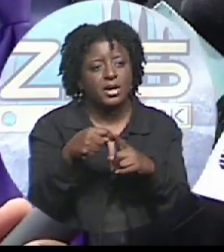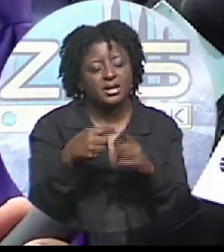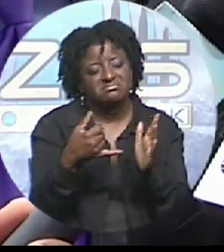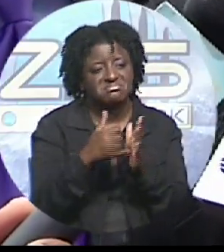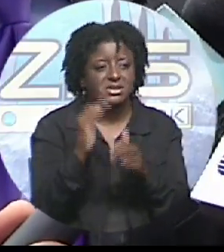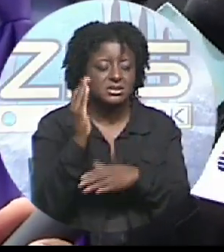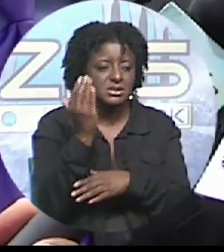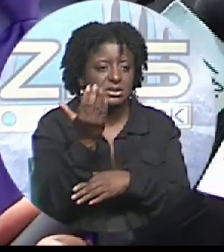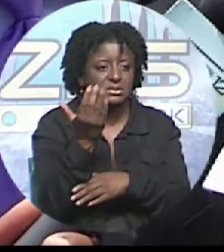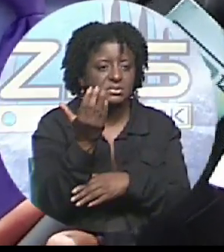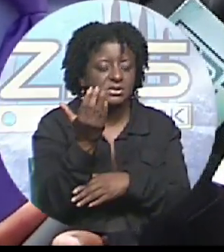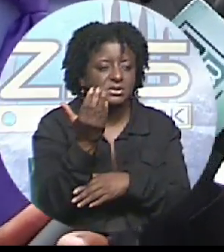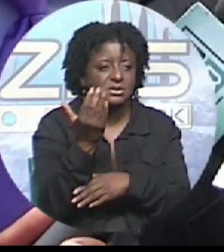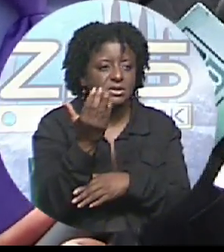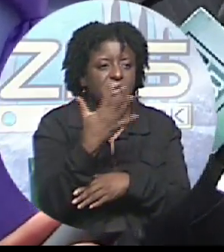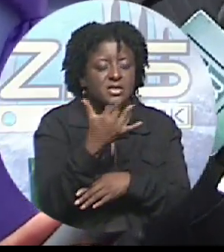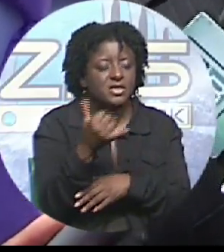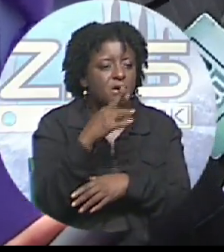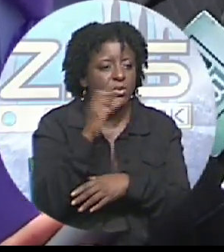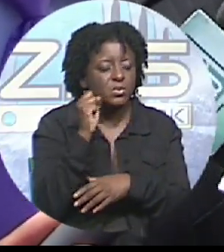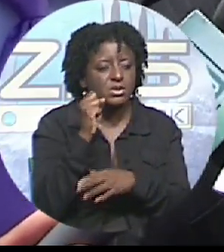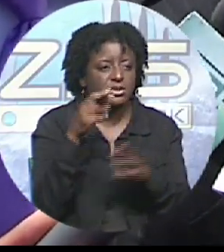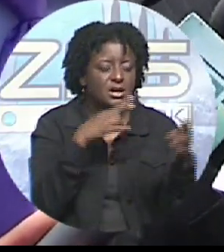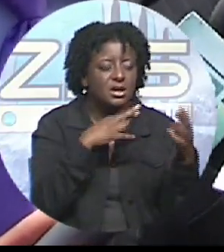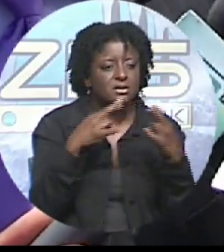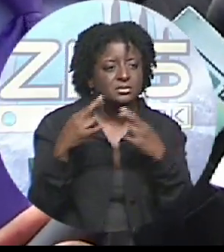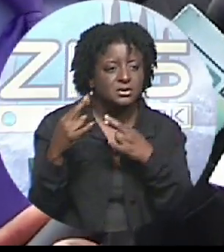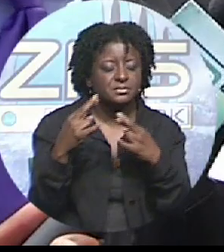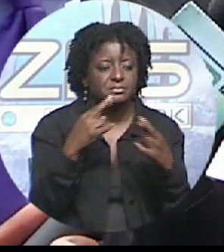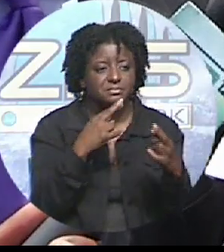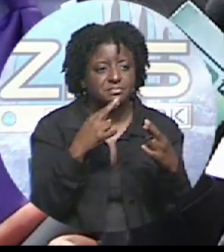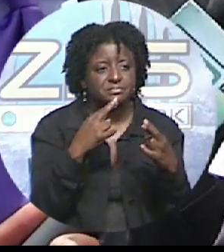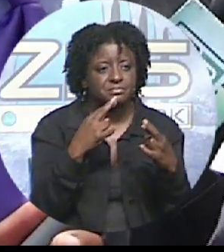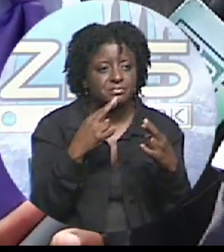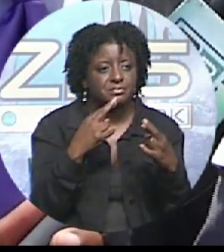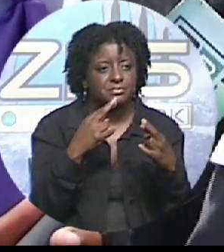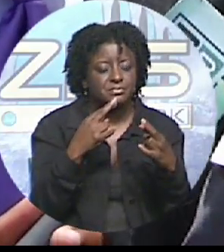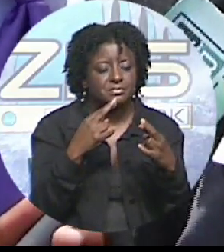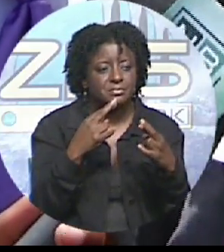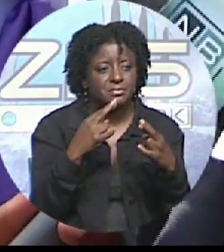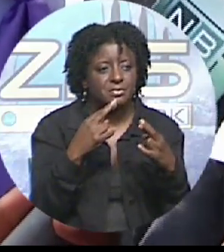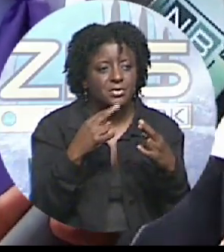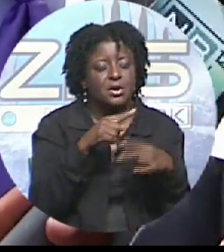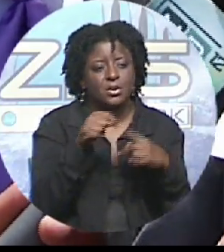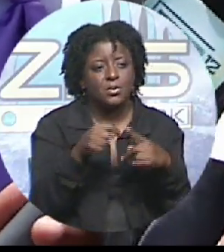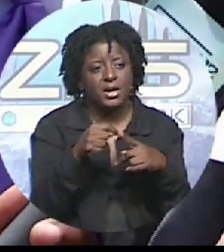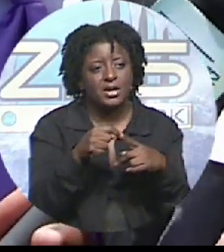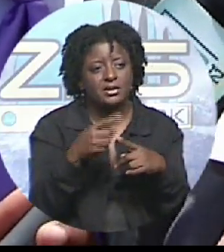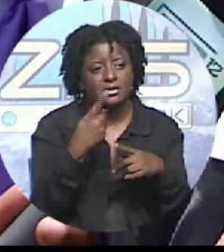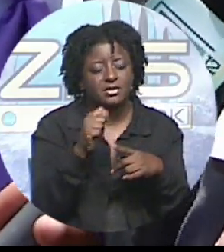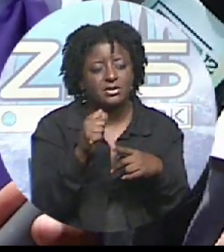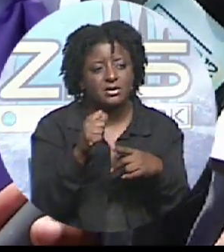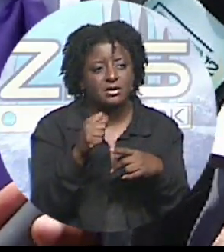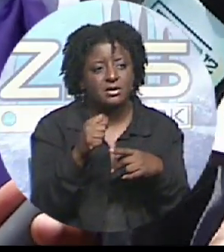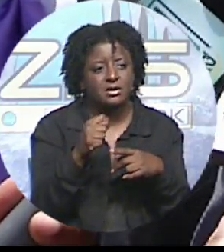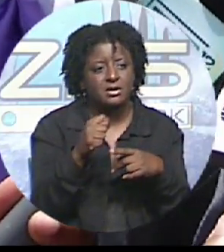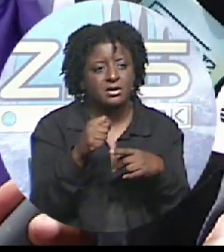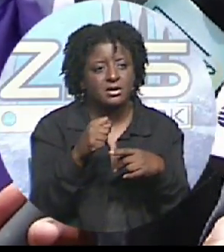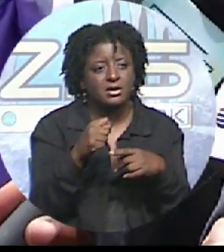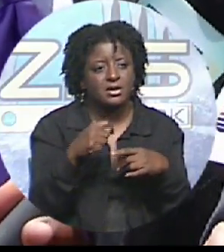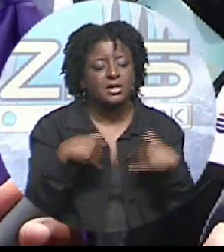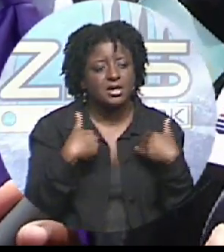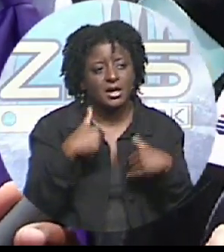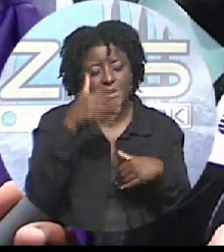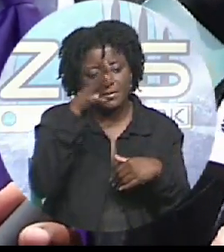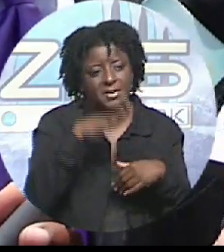as though there was some exchange of words between both of them when the young man that was along with him